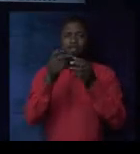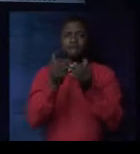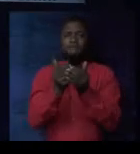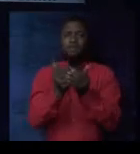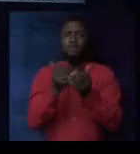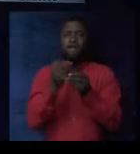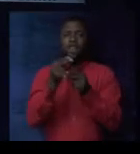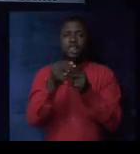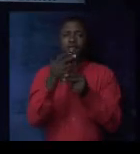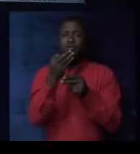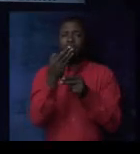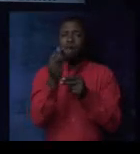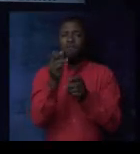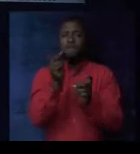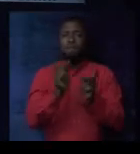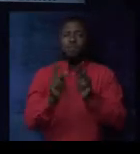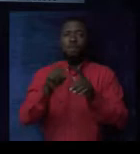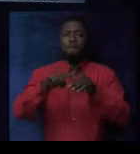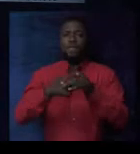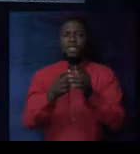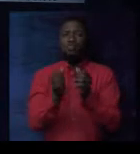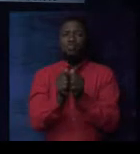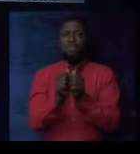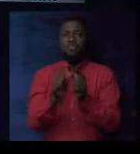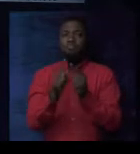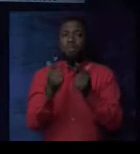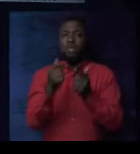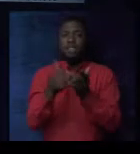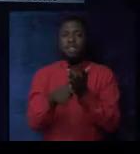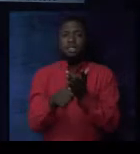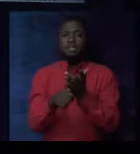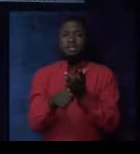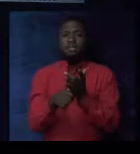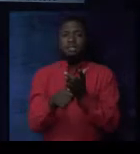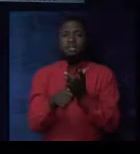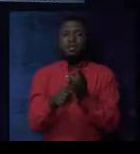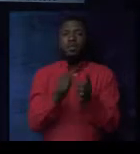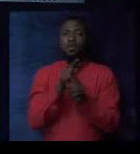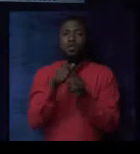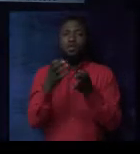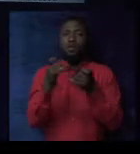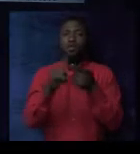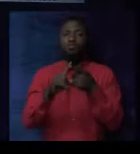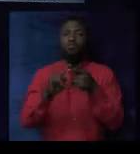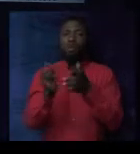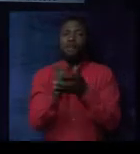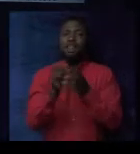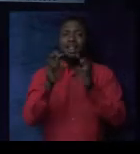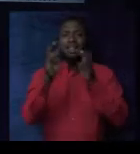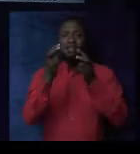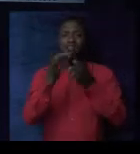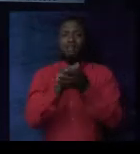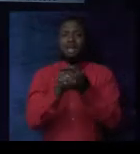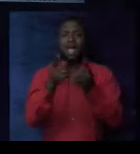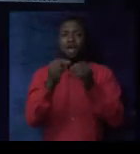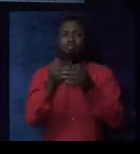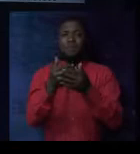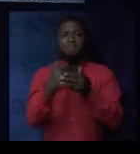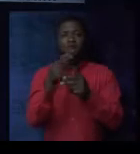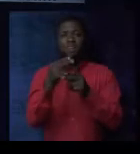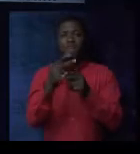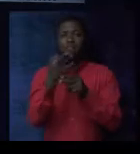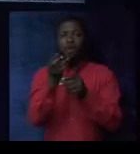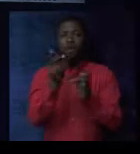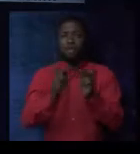Titles before names of people begin with capital letters. When you want to write titles that comes